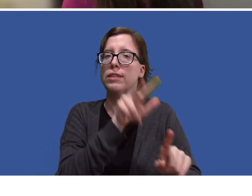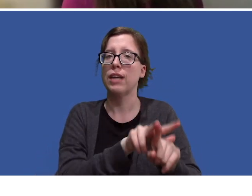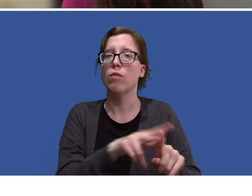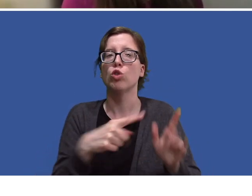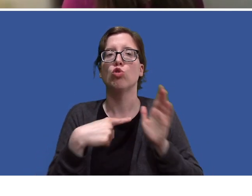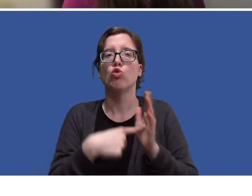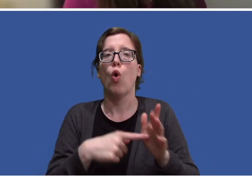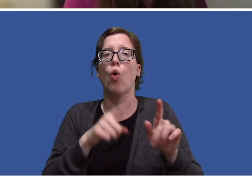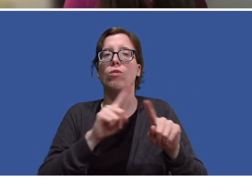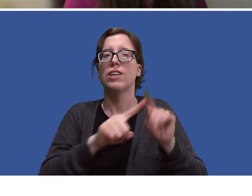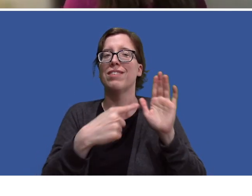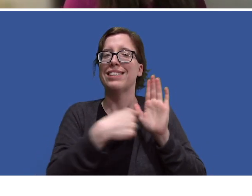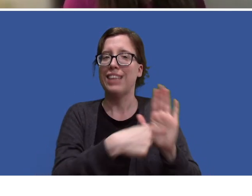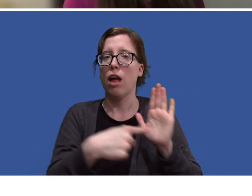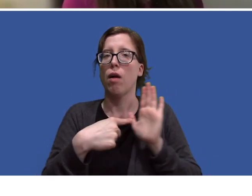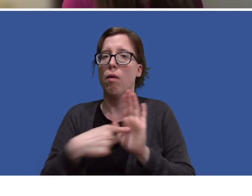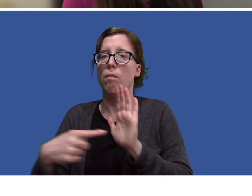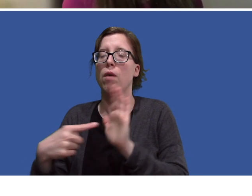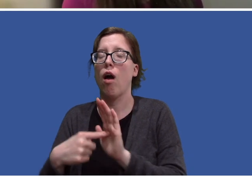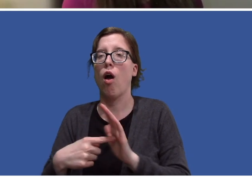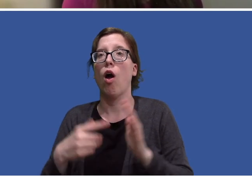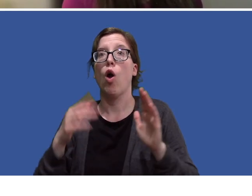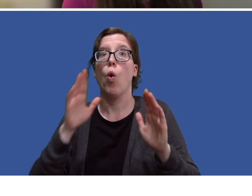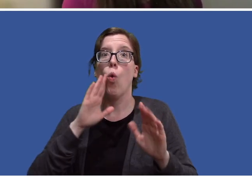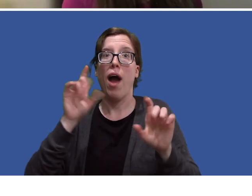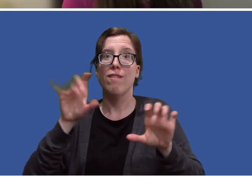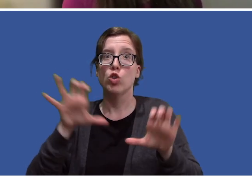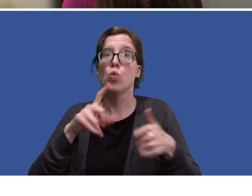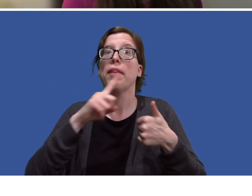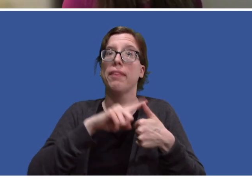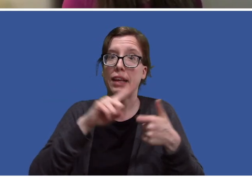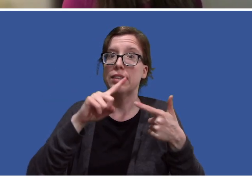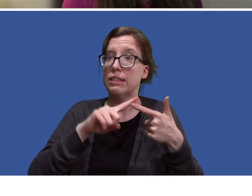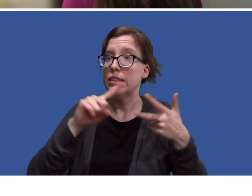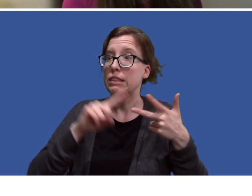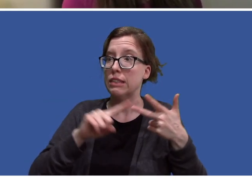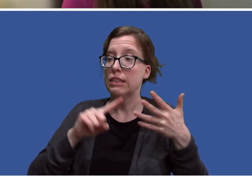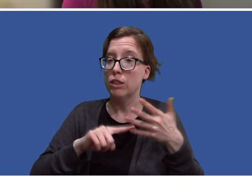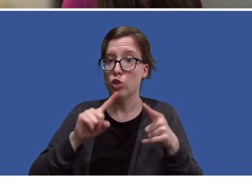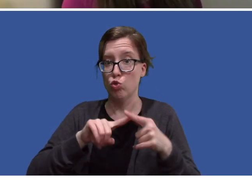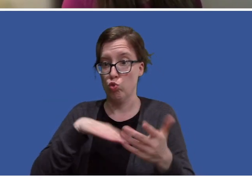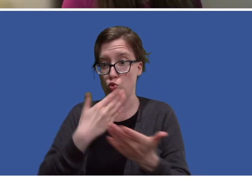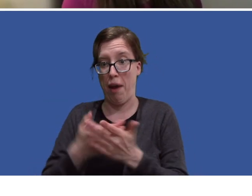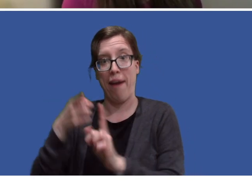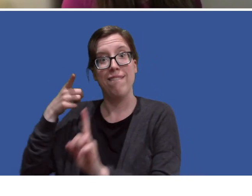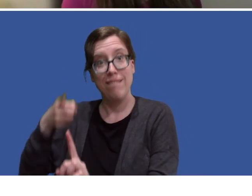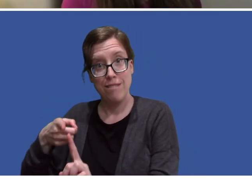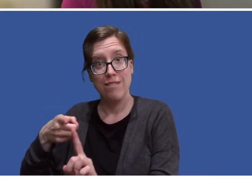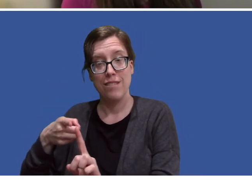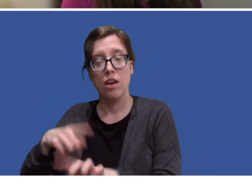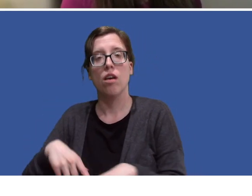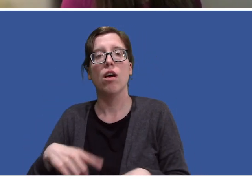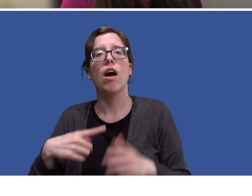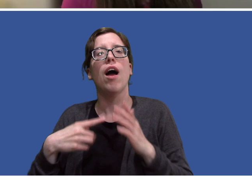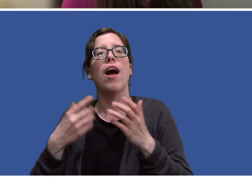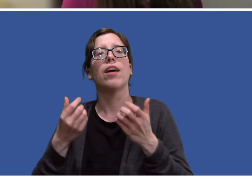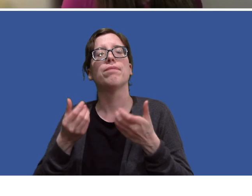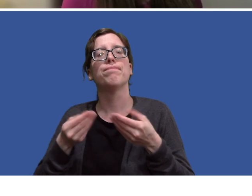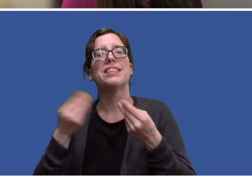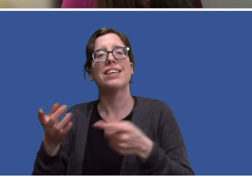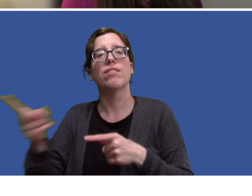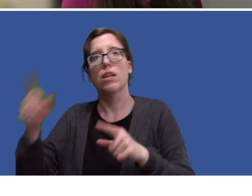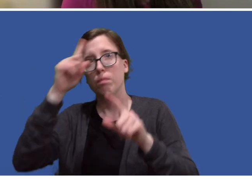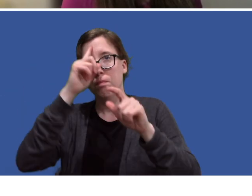that individual to understand a little bit better what is expected of them as they work, and then